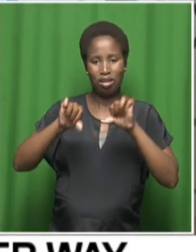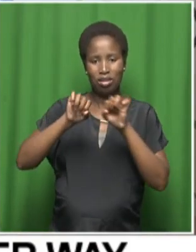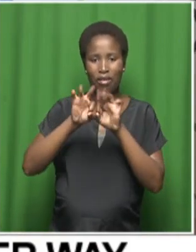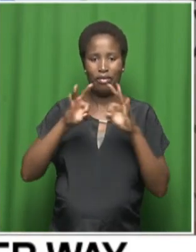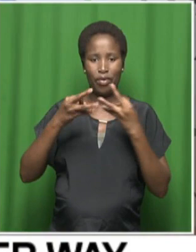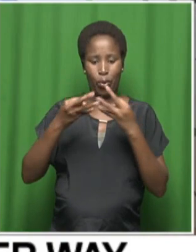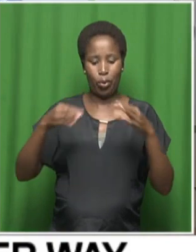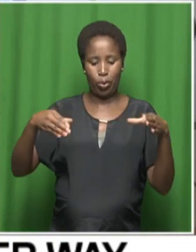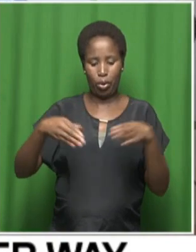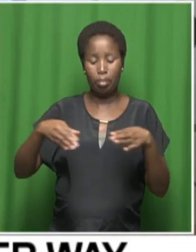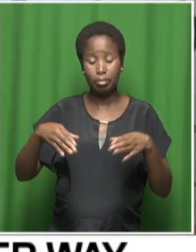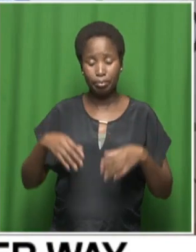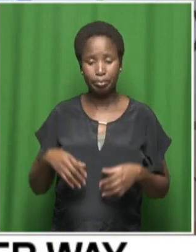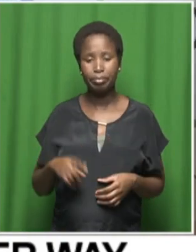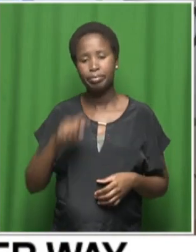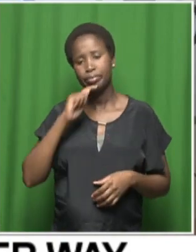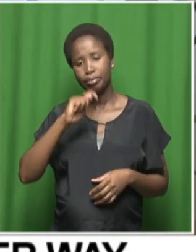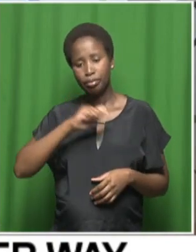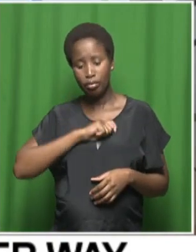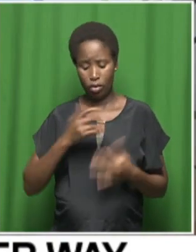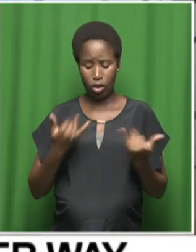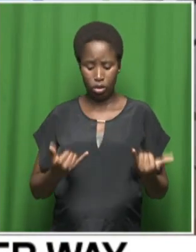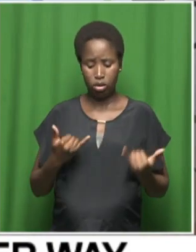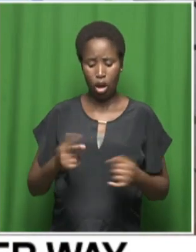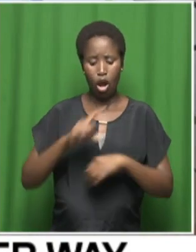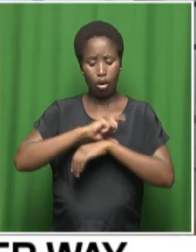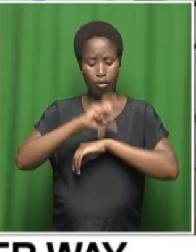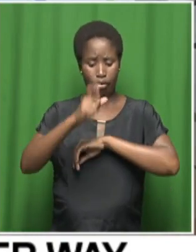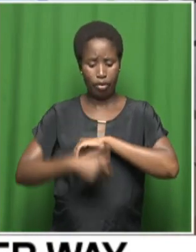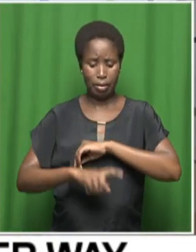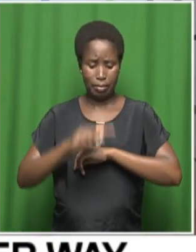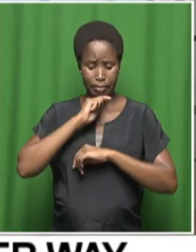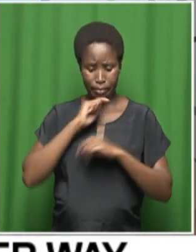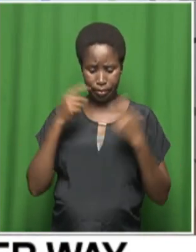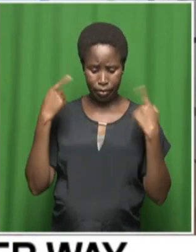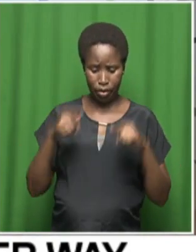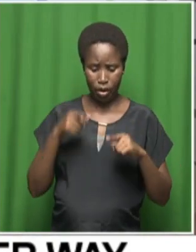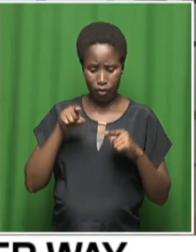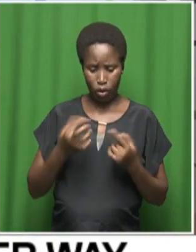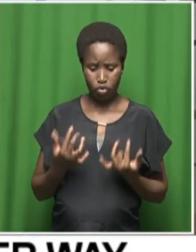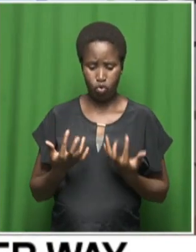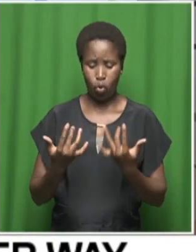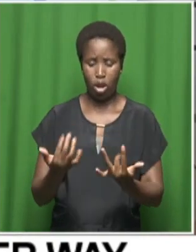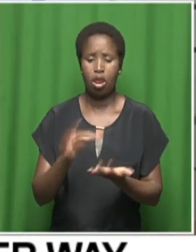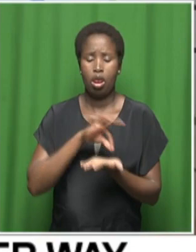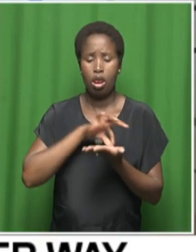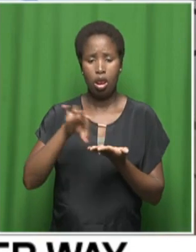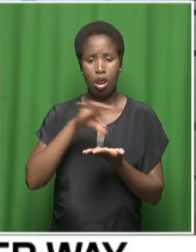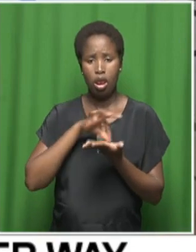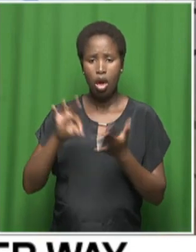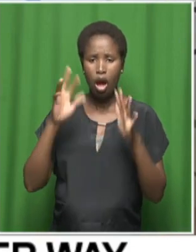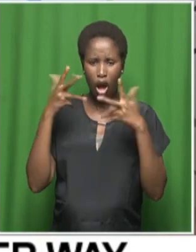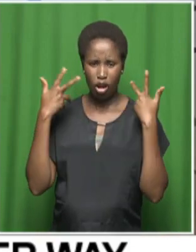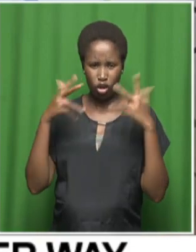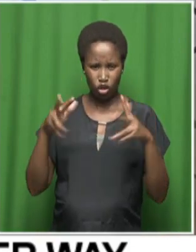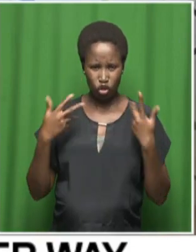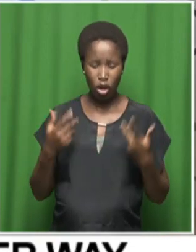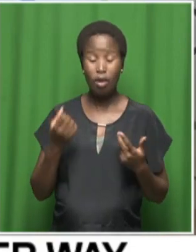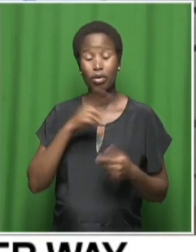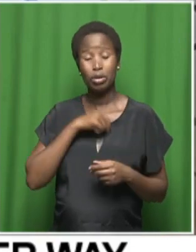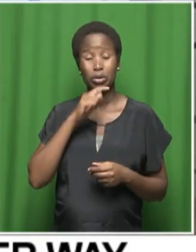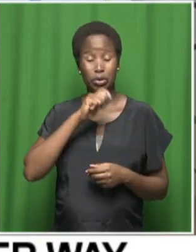as you said, you know, we are having this conference this morning on green hydrogen, especially what we are doing in South